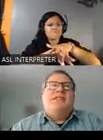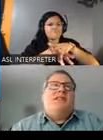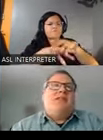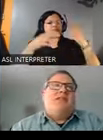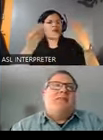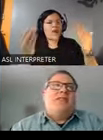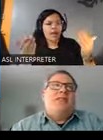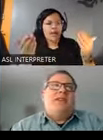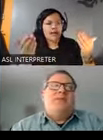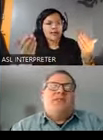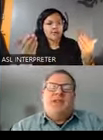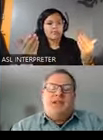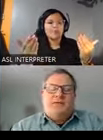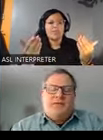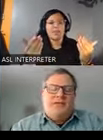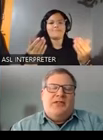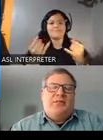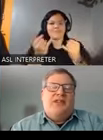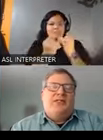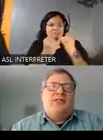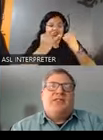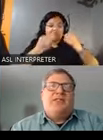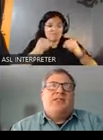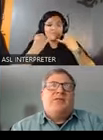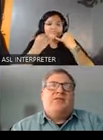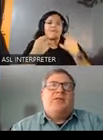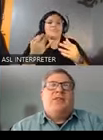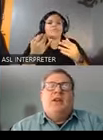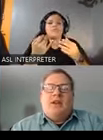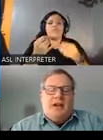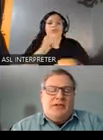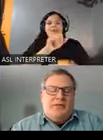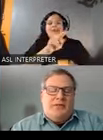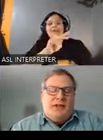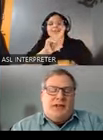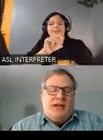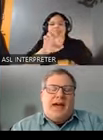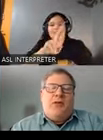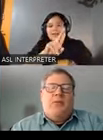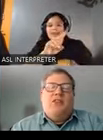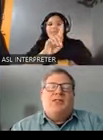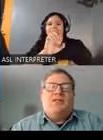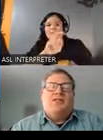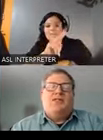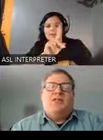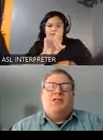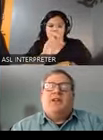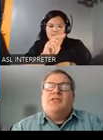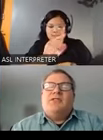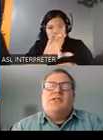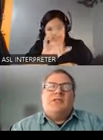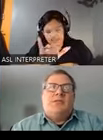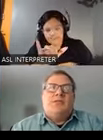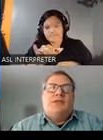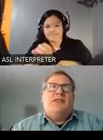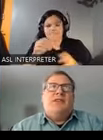interdependency assessment. So again, infrastructure interdependency is asking the question of how are pieces of infrastructure, not just